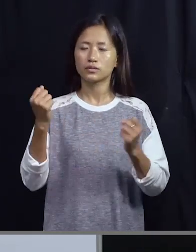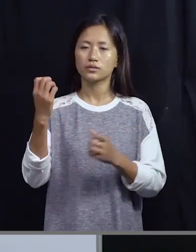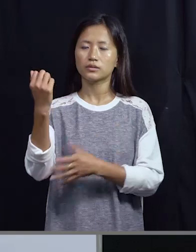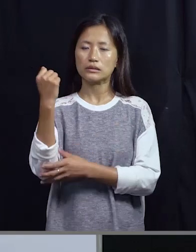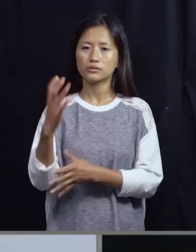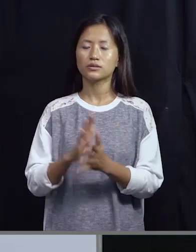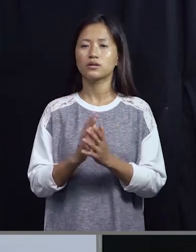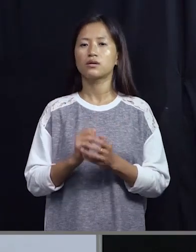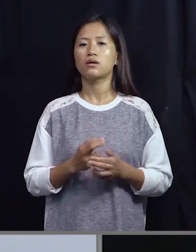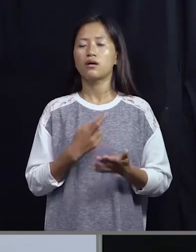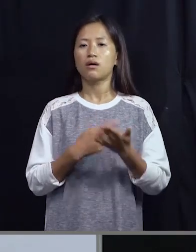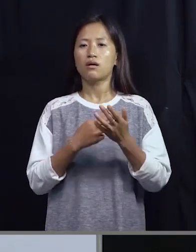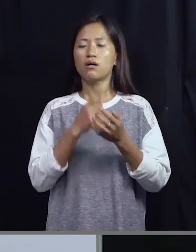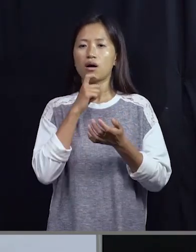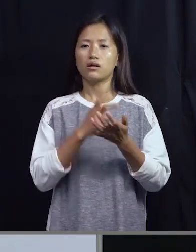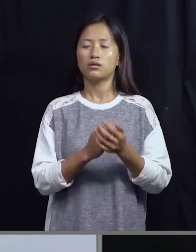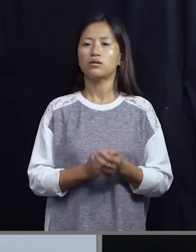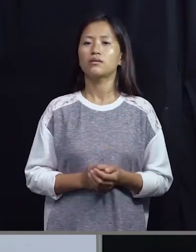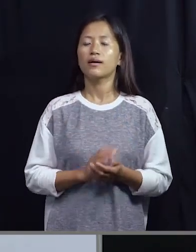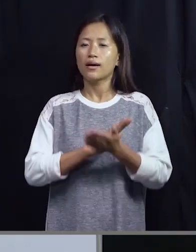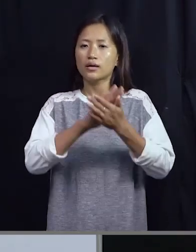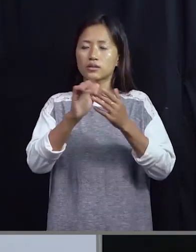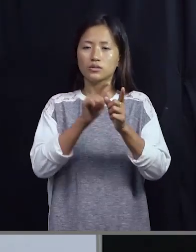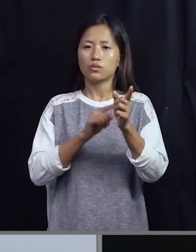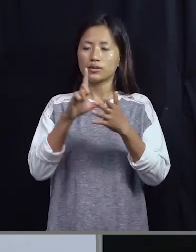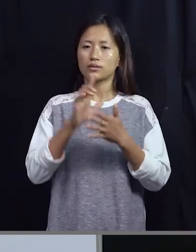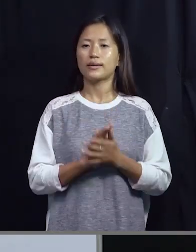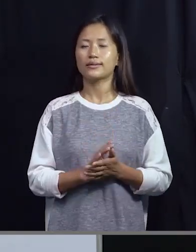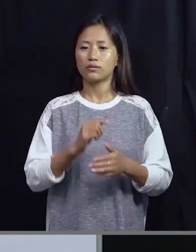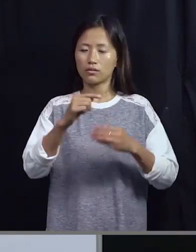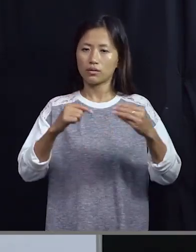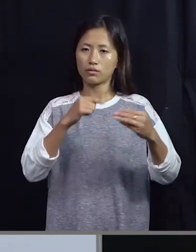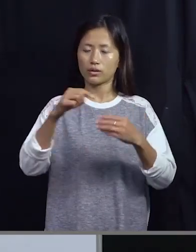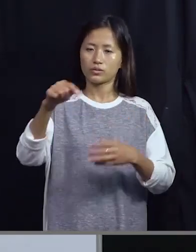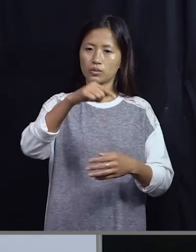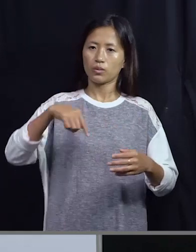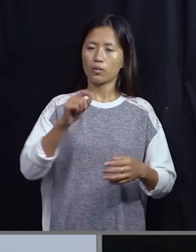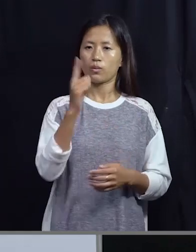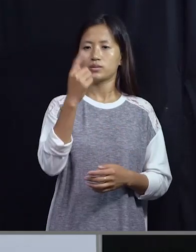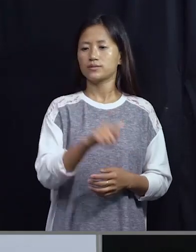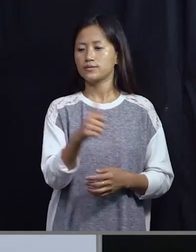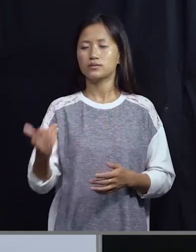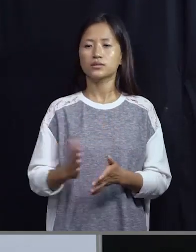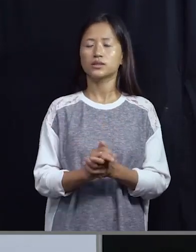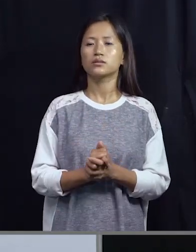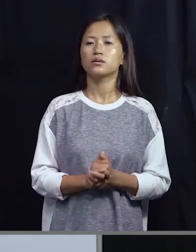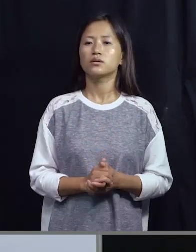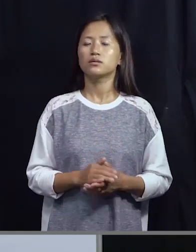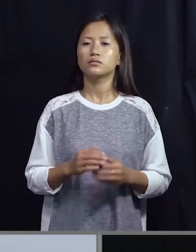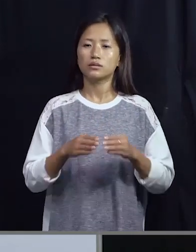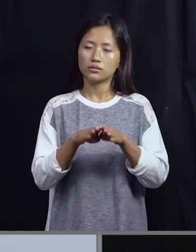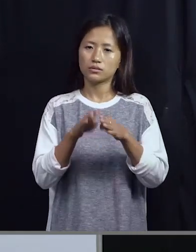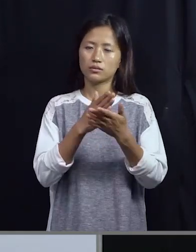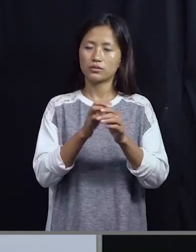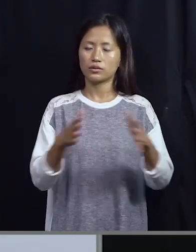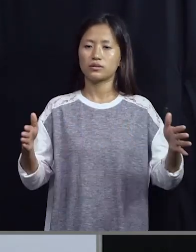as the two polynucleotide chains in helix are, they are coiled around one another. They are coiled around one another, and as they are